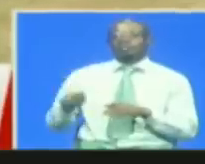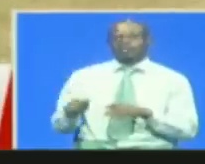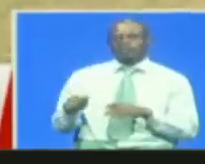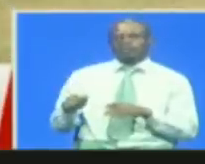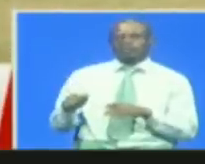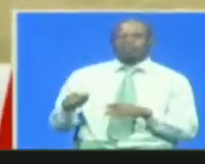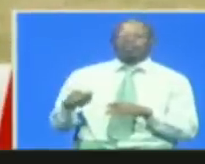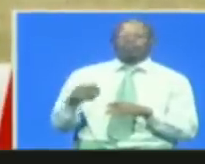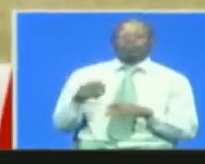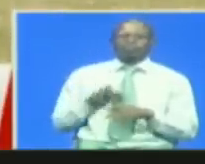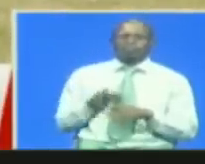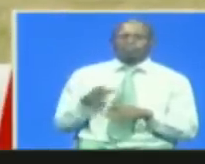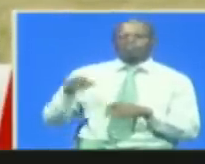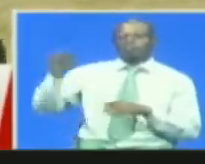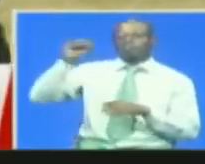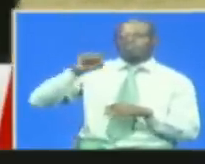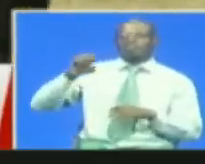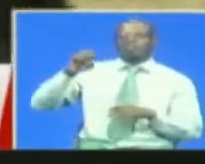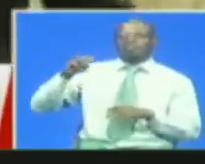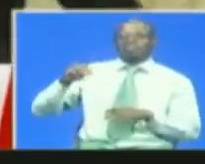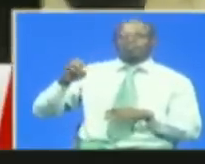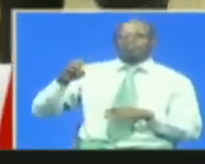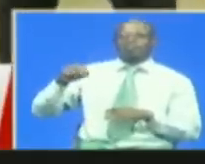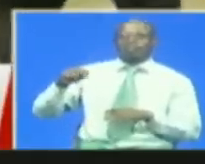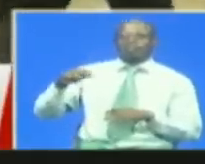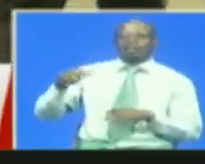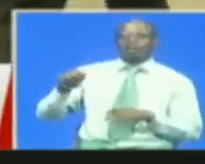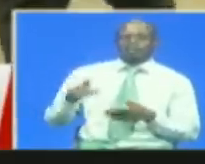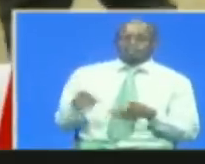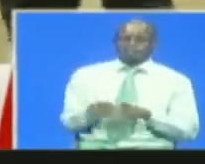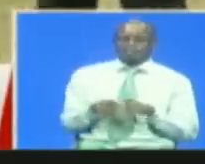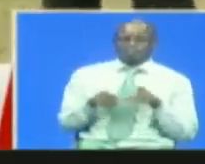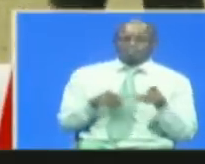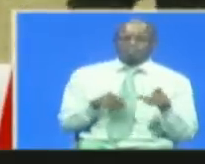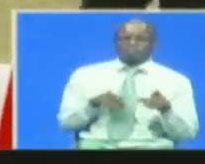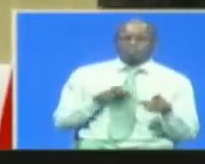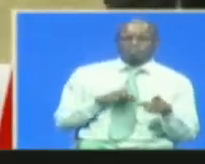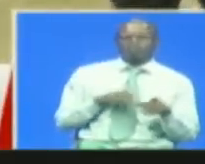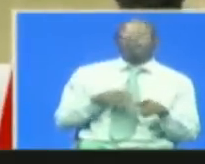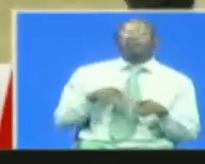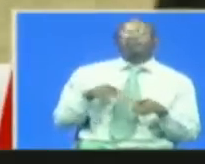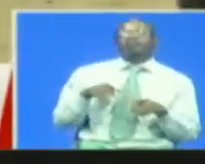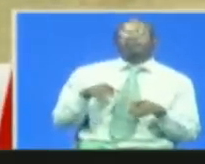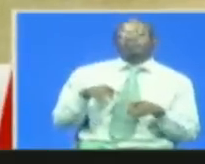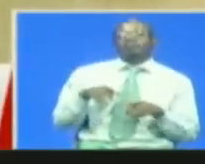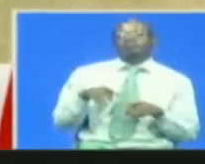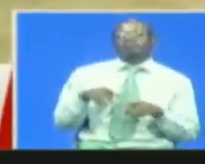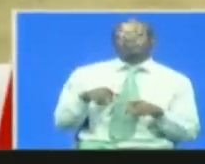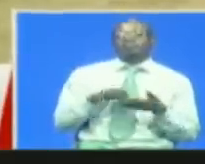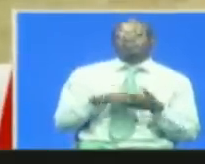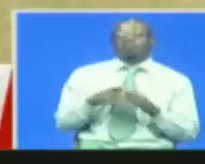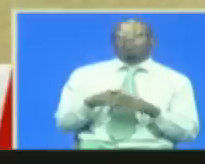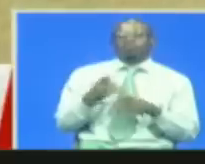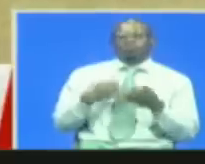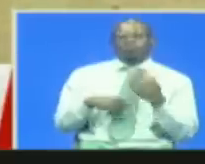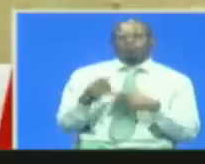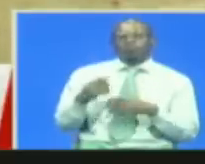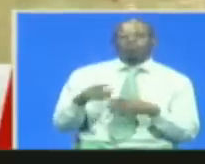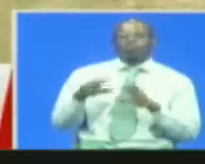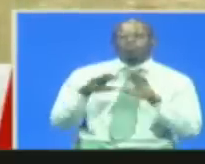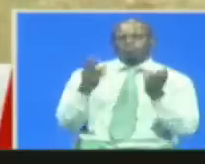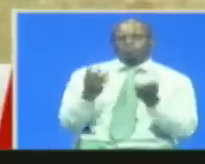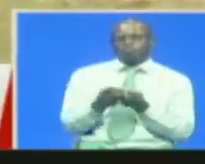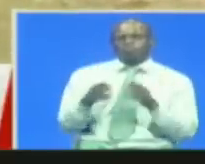for hyperandrogenism. The 24-year-old took the world by storm 5 years ago when she won the World Junior Championships 800